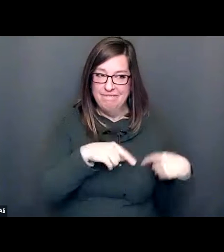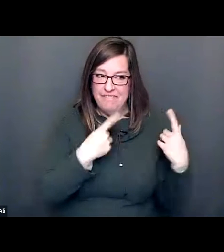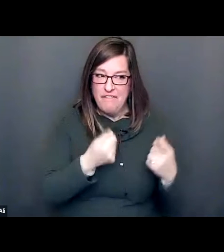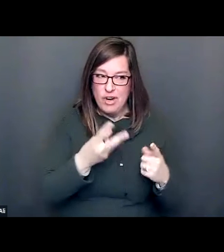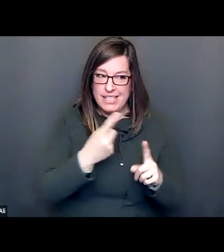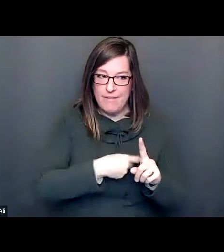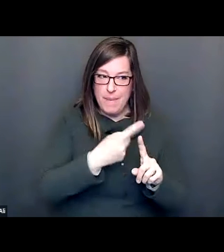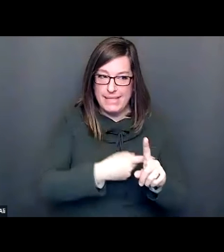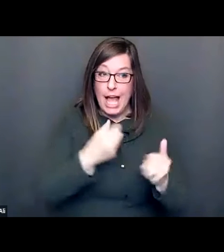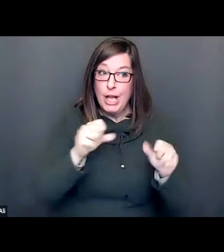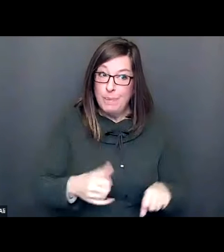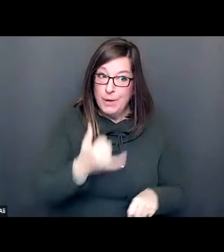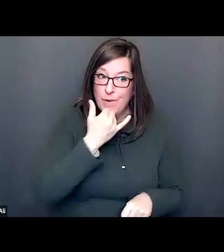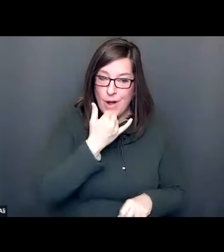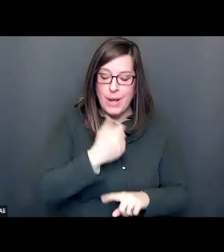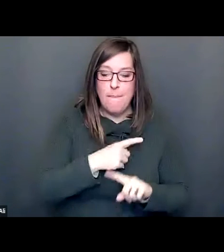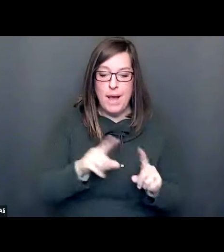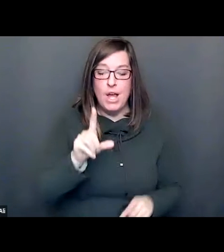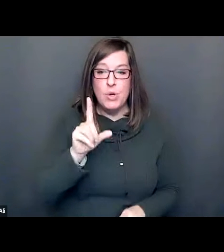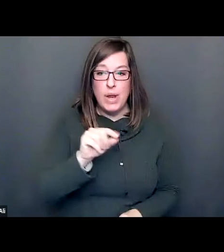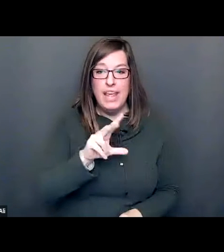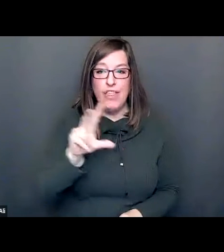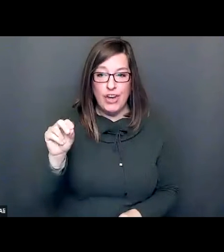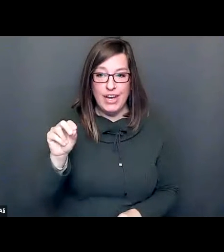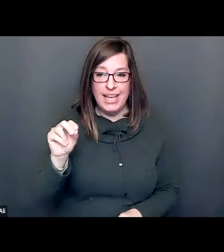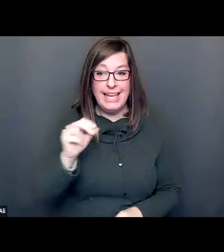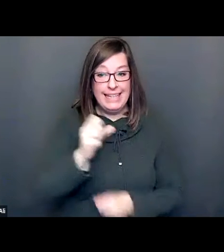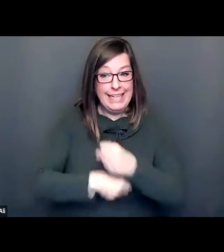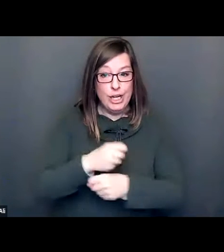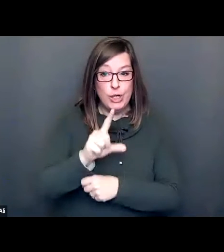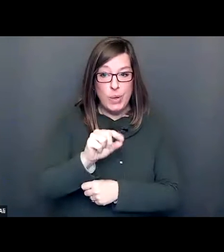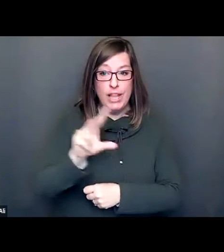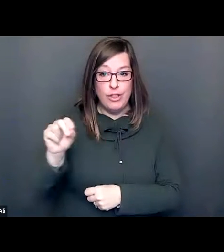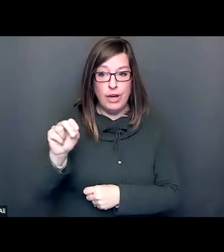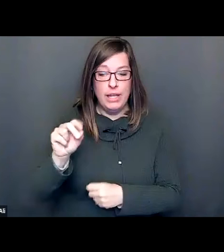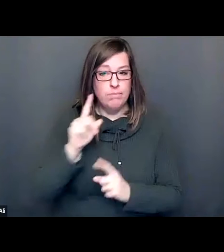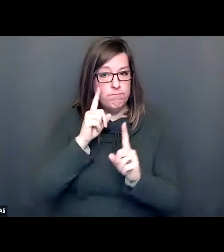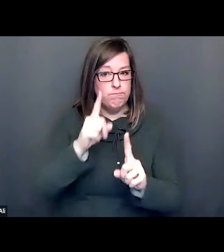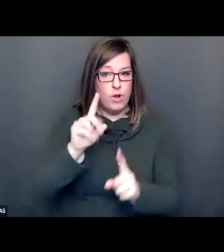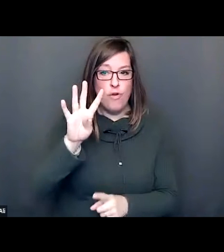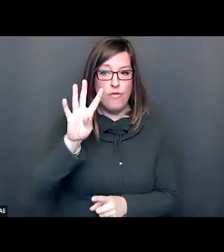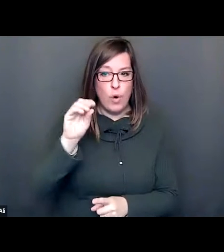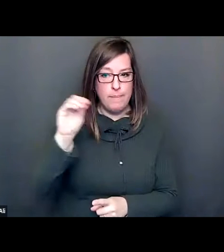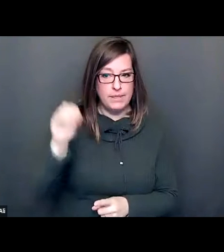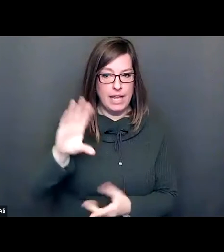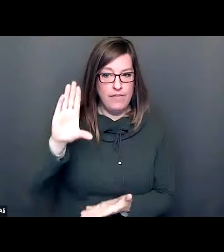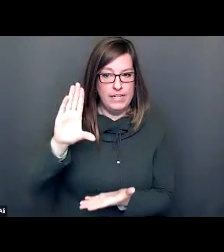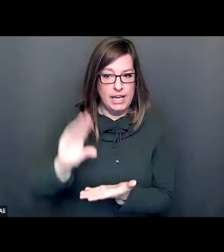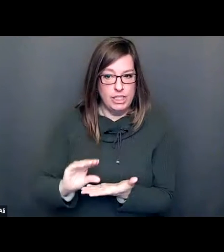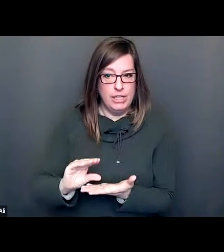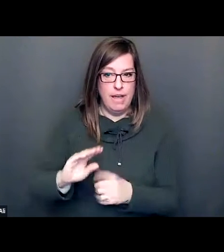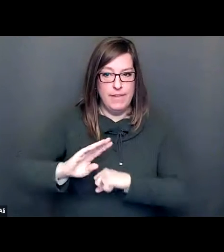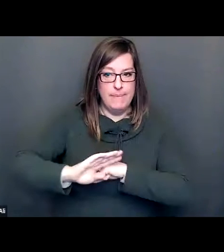salt, but I think by 2030, they're only looking to achieve like a 40% reduction of emissions